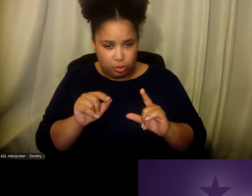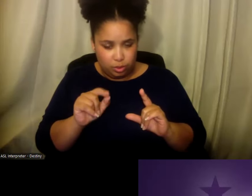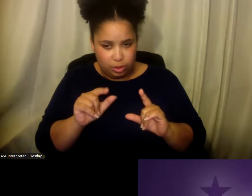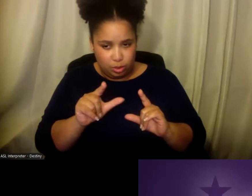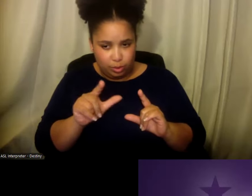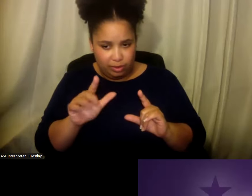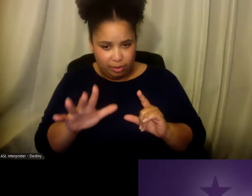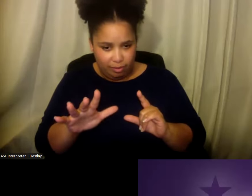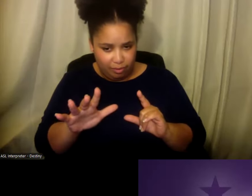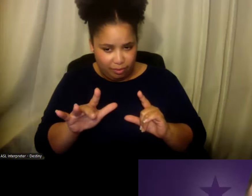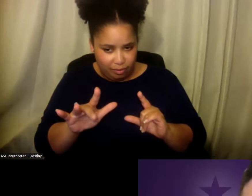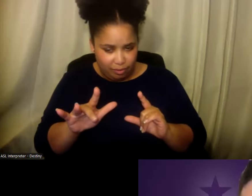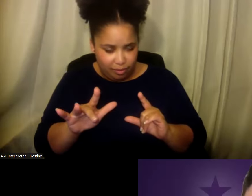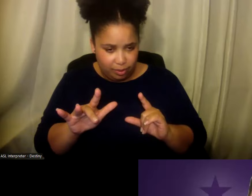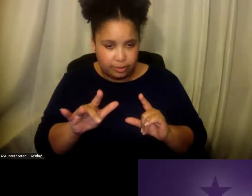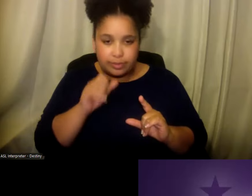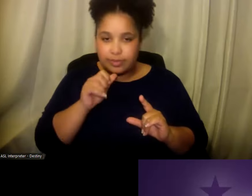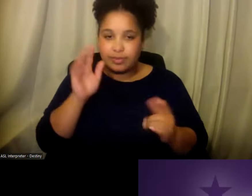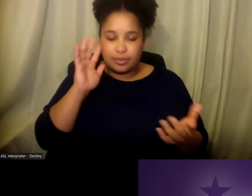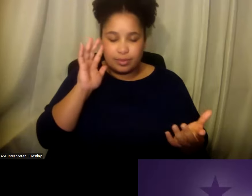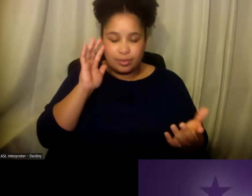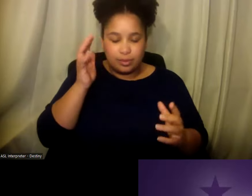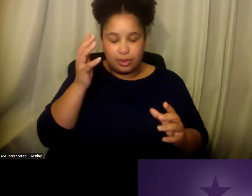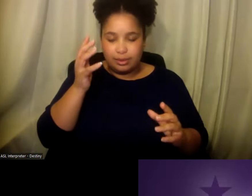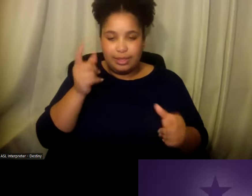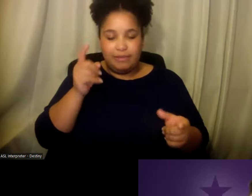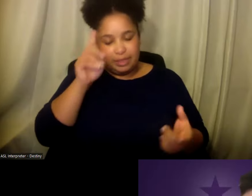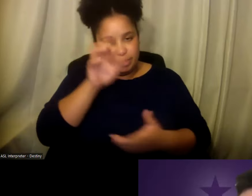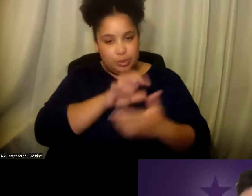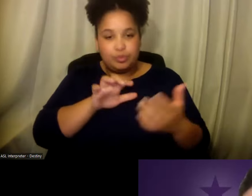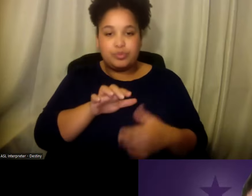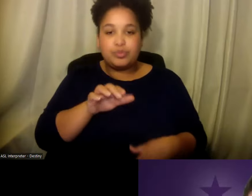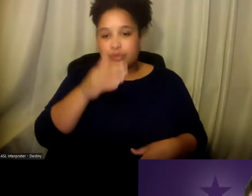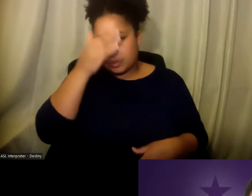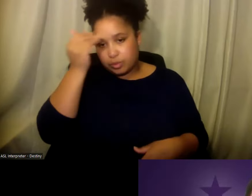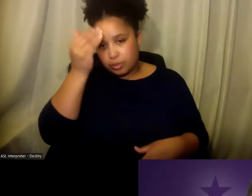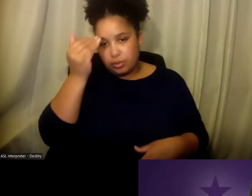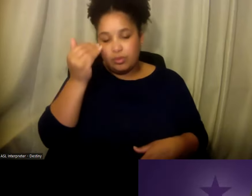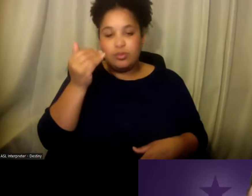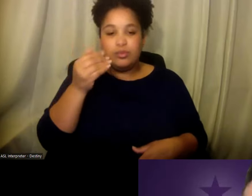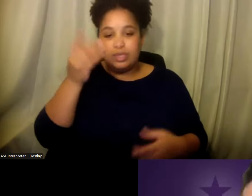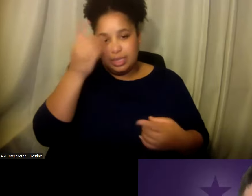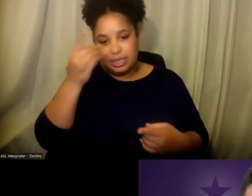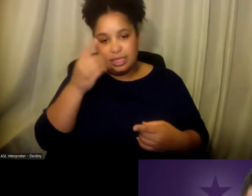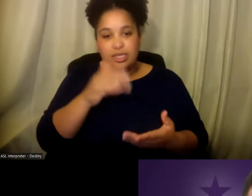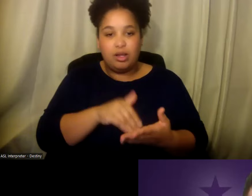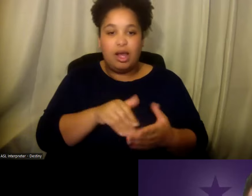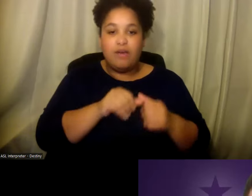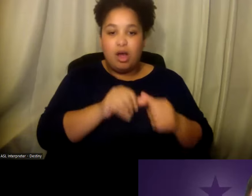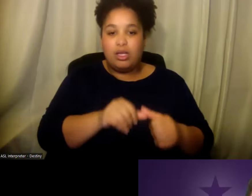Or yeah, so not to confuse the issue, the Alzheimer's disease centers have ongoing funding. I think it's roughly just